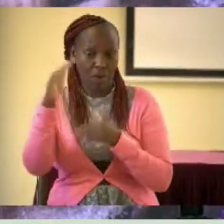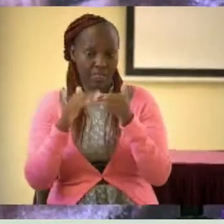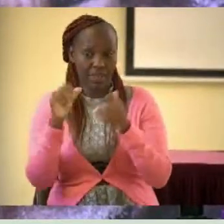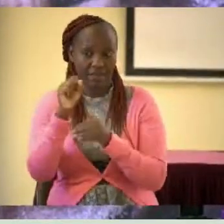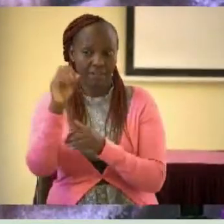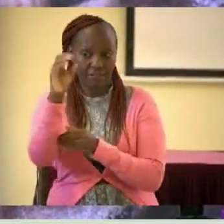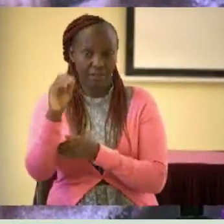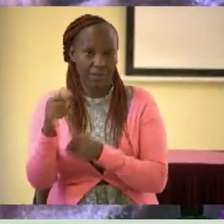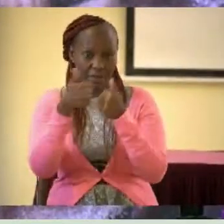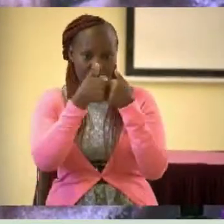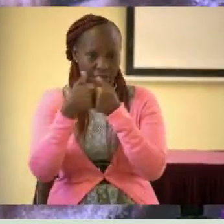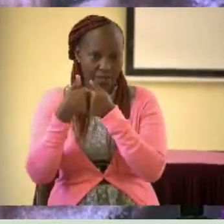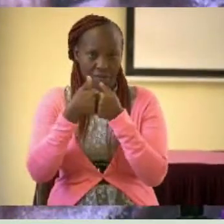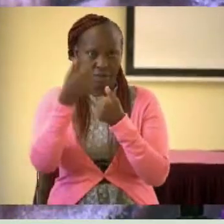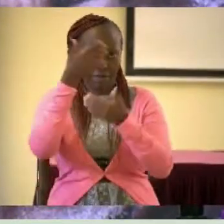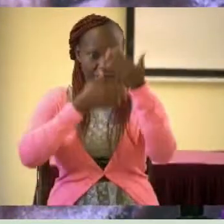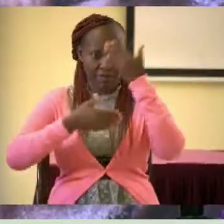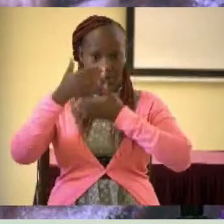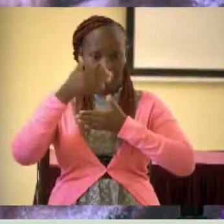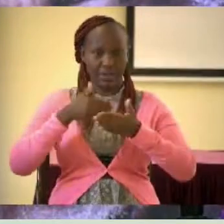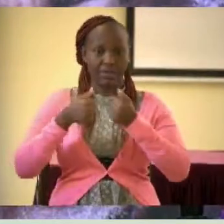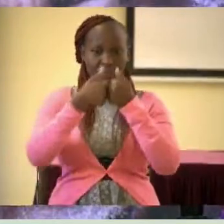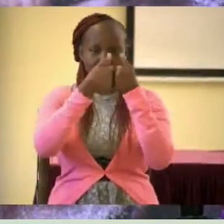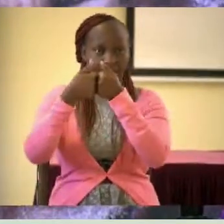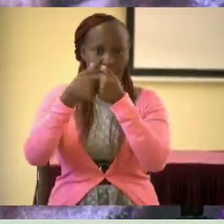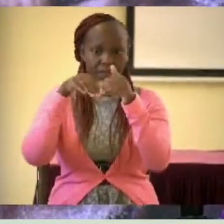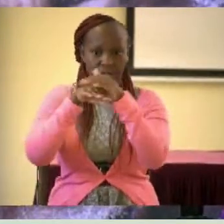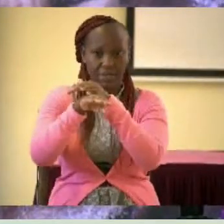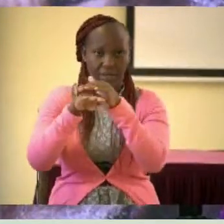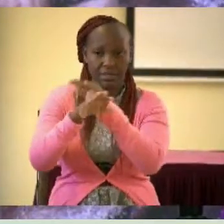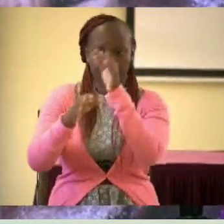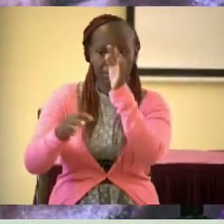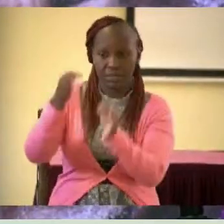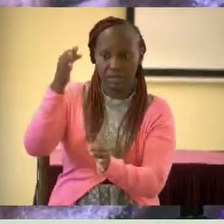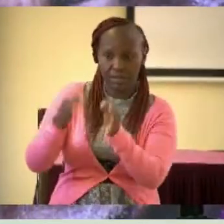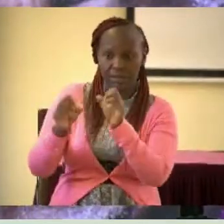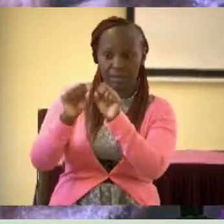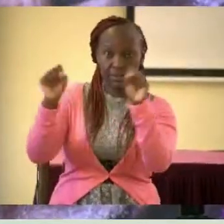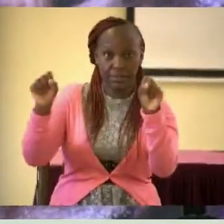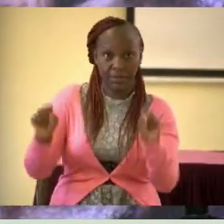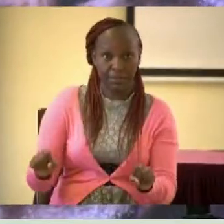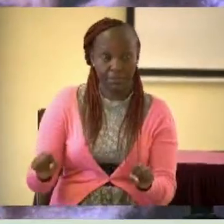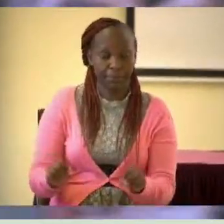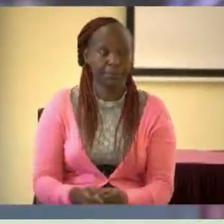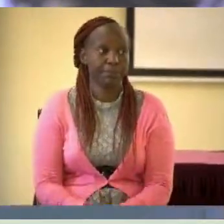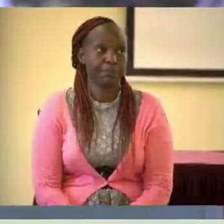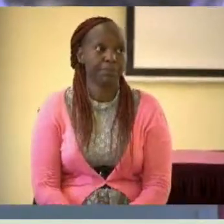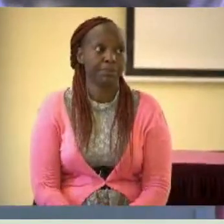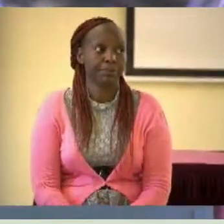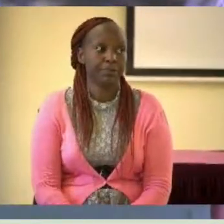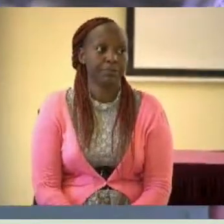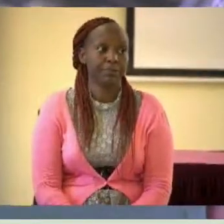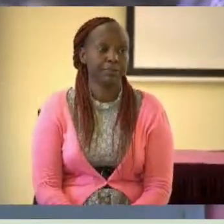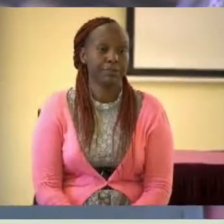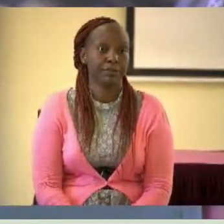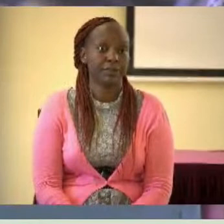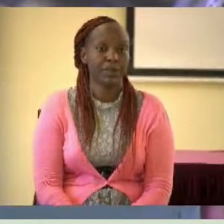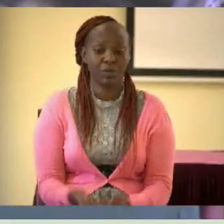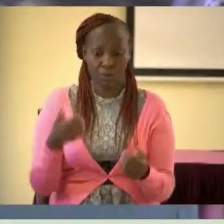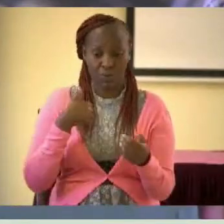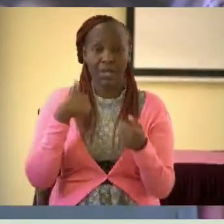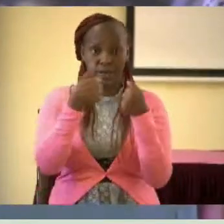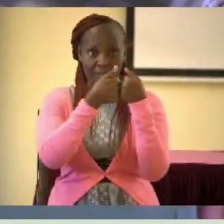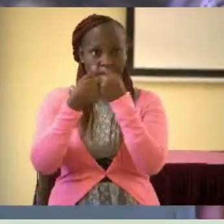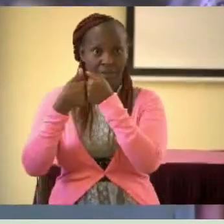face challenges of accessing the justice system. And because there's a